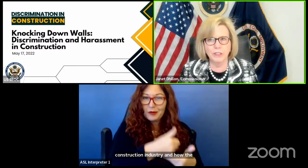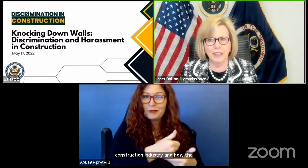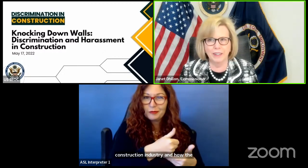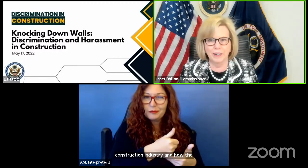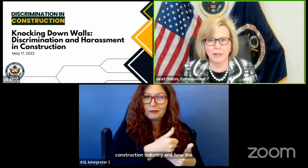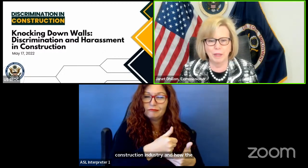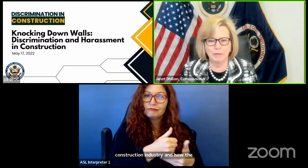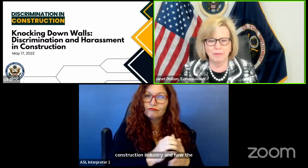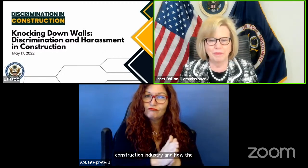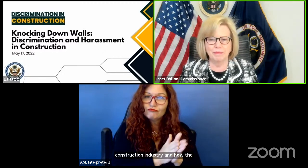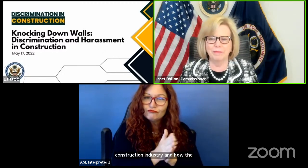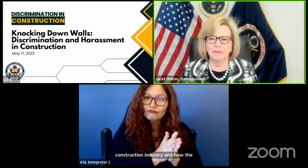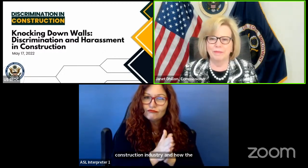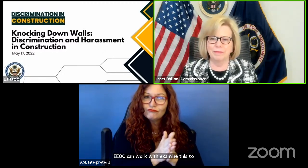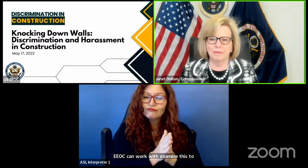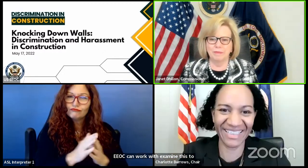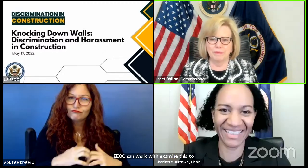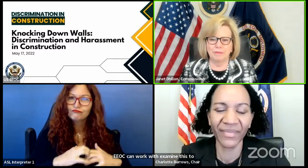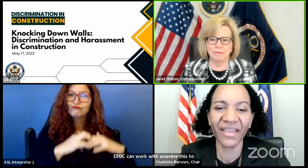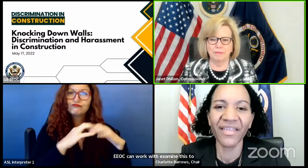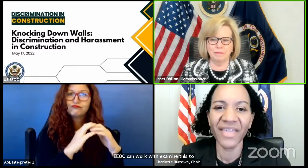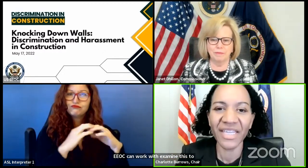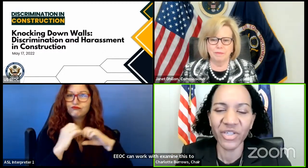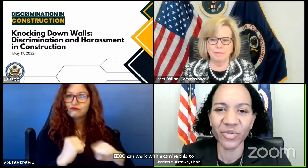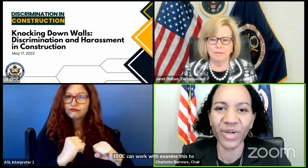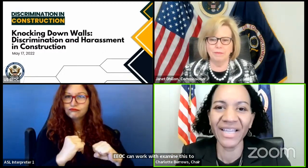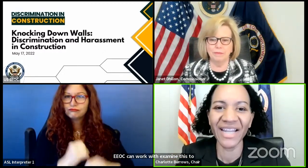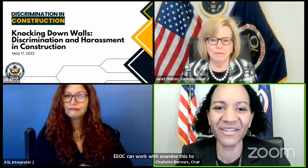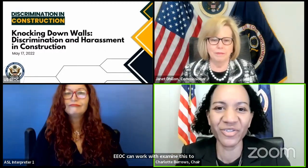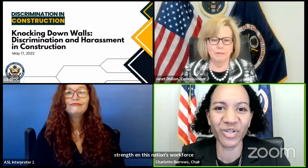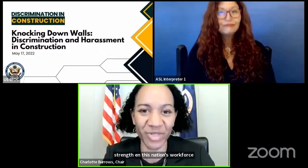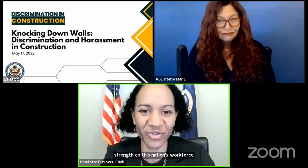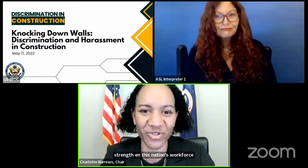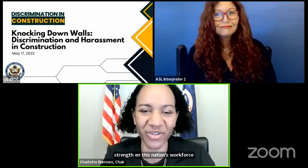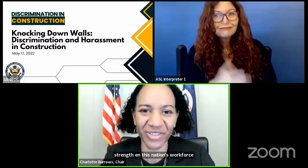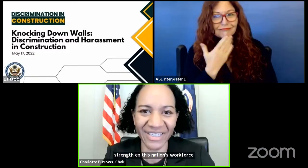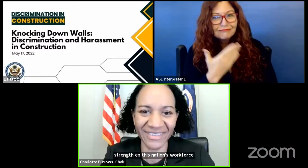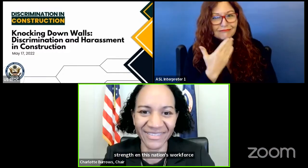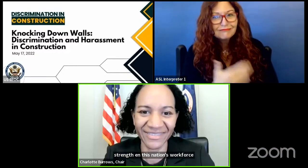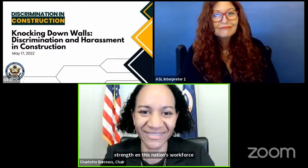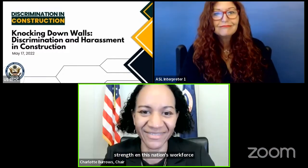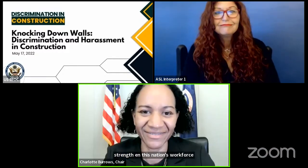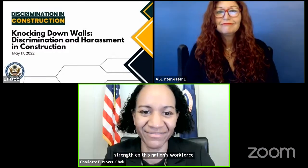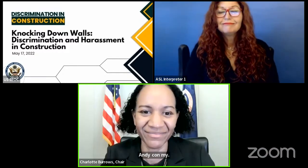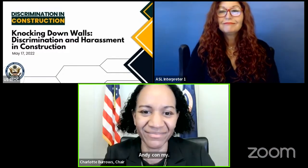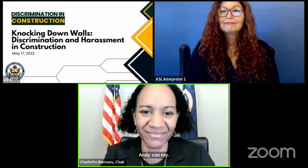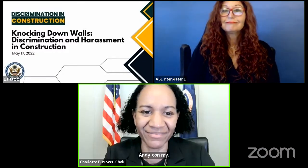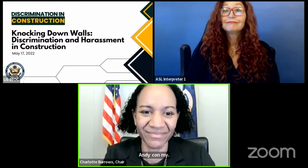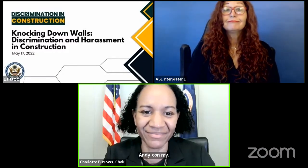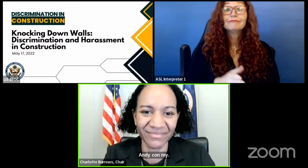workforce and economy thank you and now to commissioner saunderling